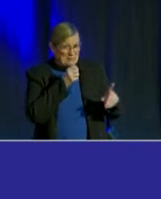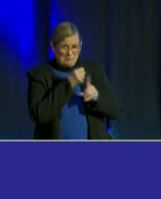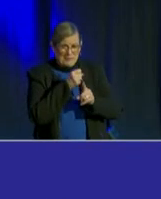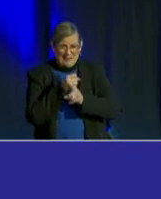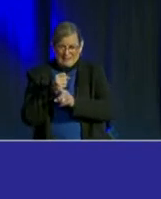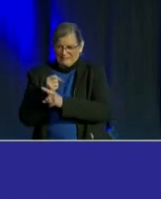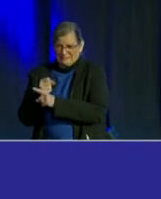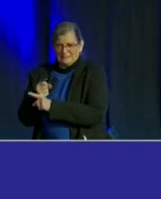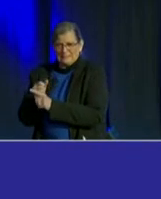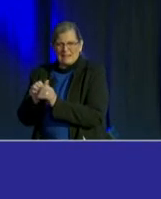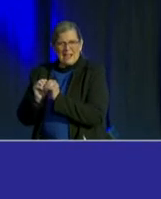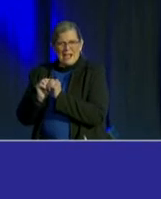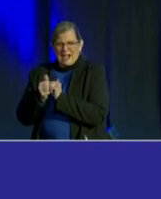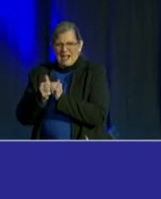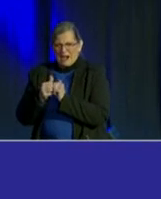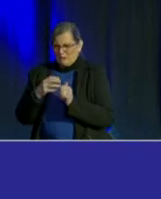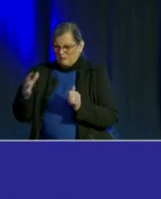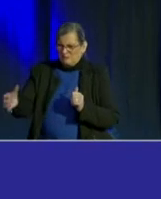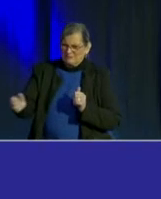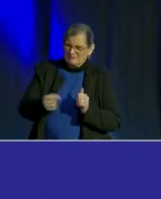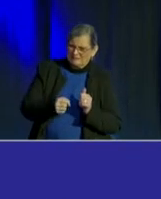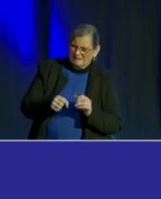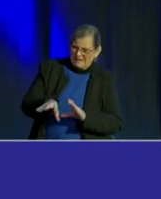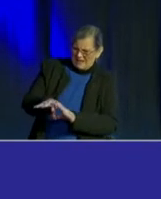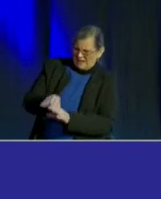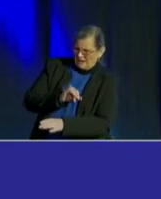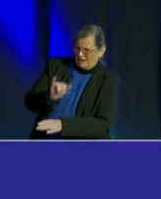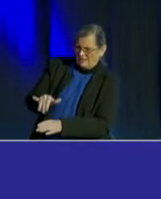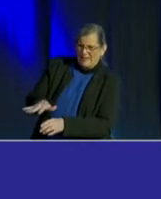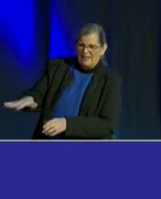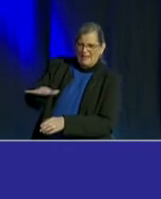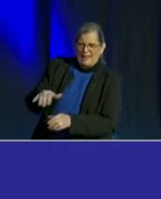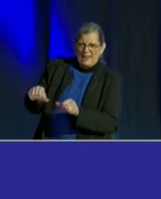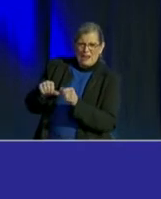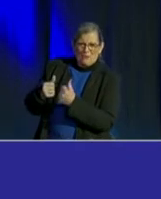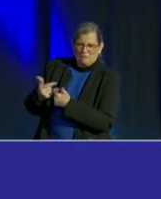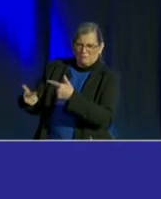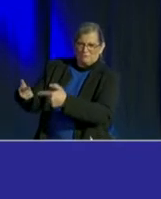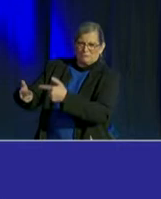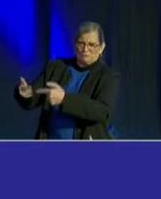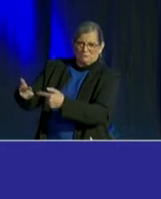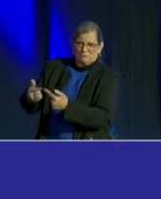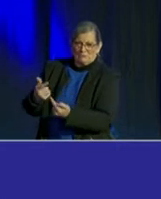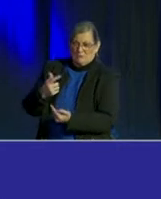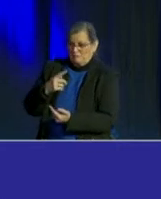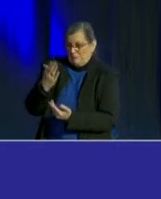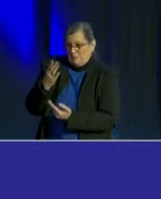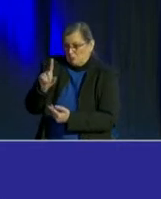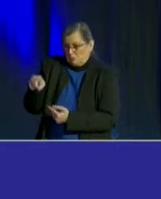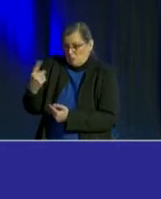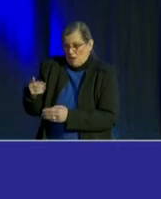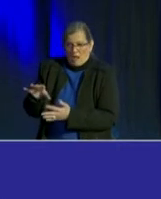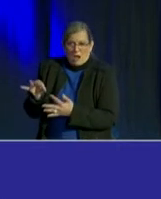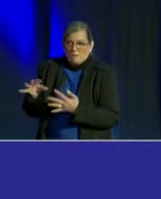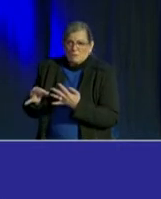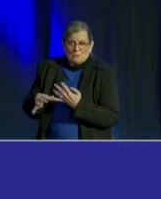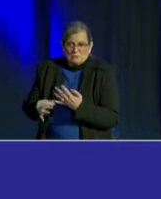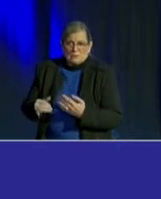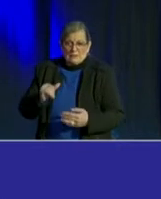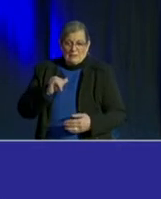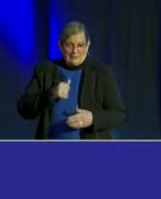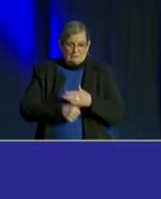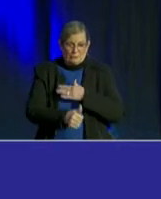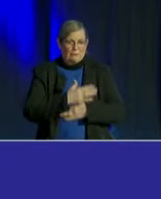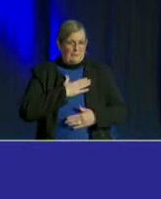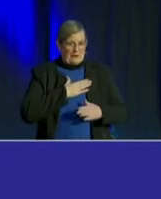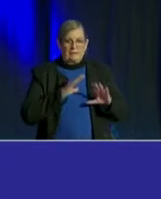on off-ramps out of those areas where gun violence may be what they believe the only option. So I wrap up by saying